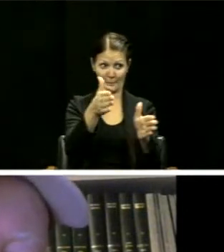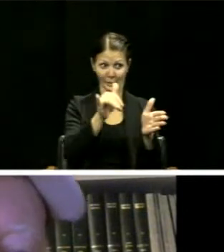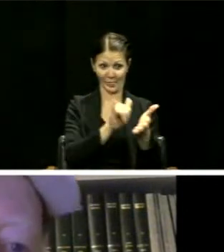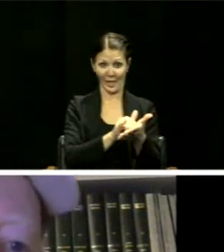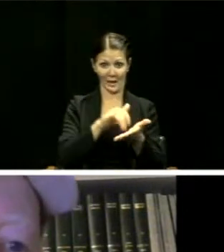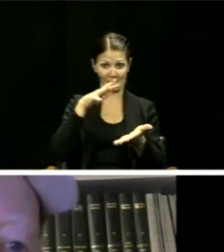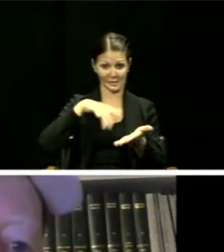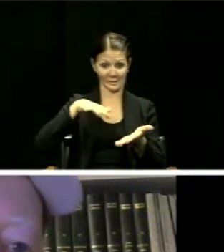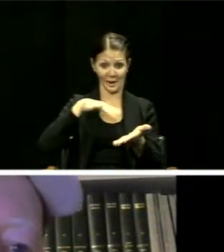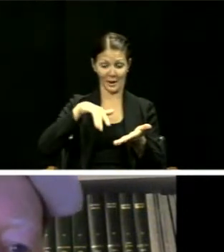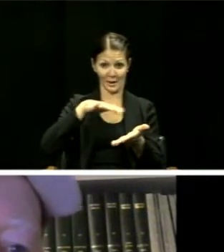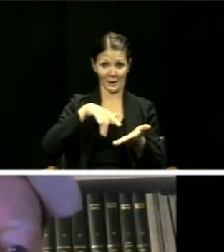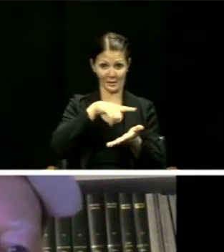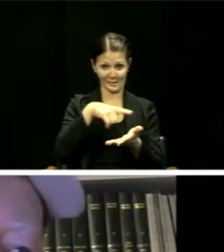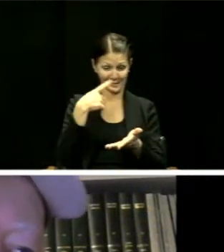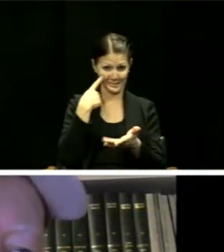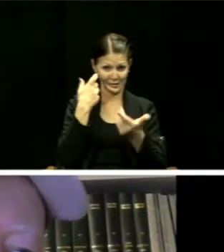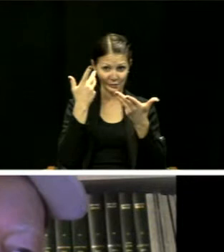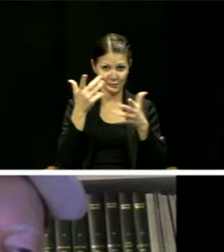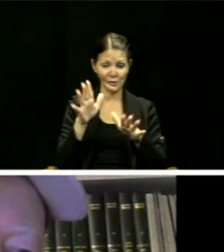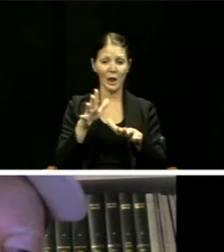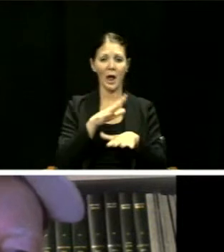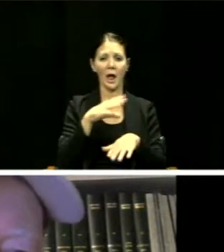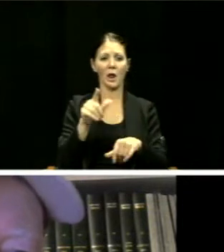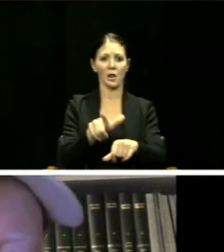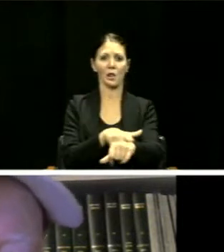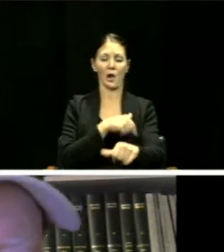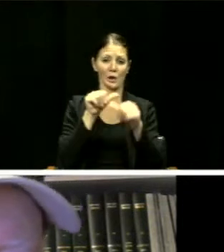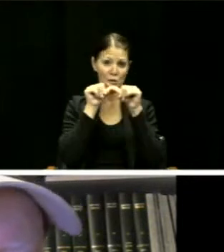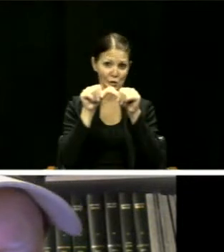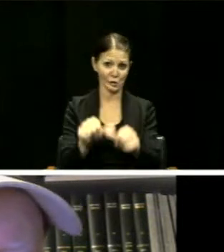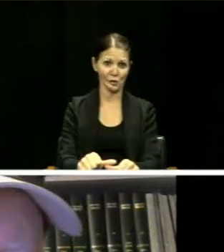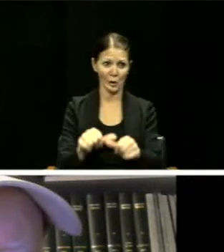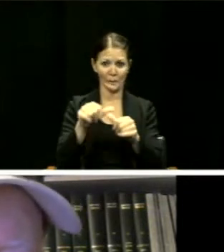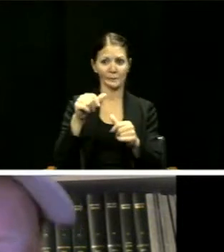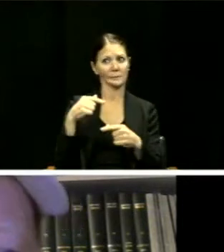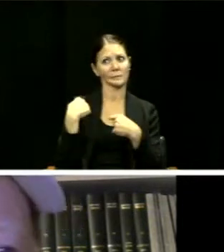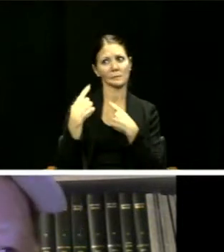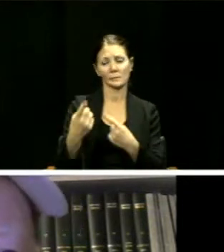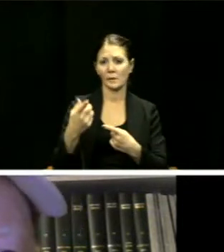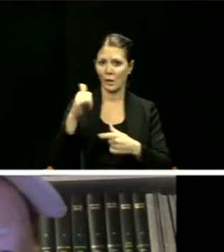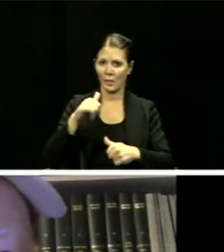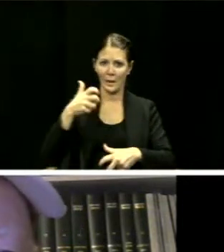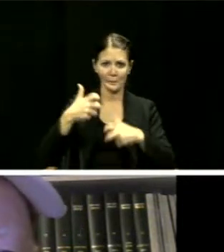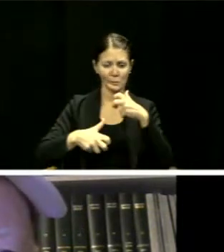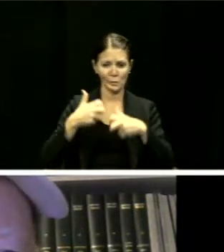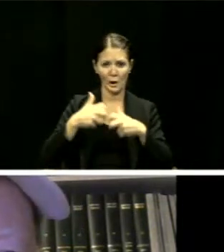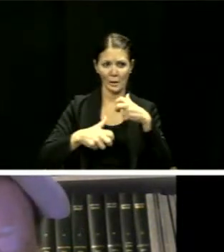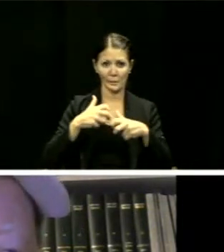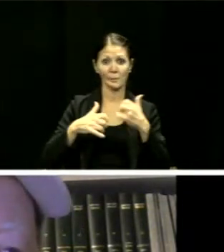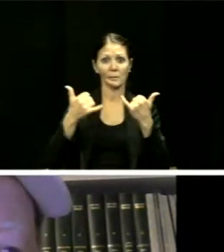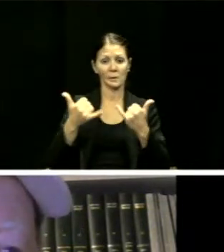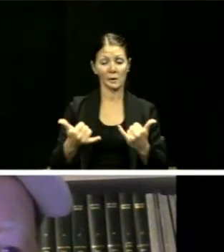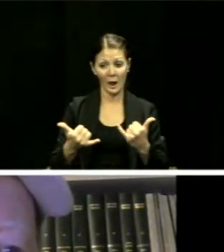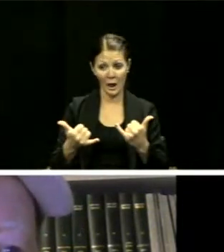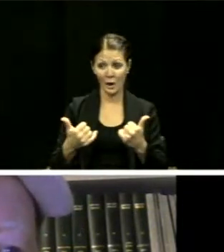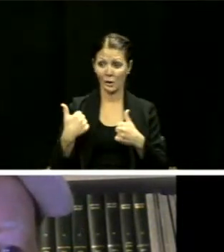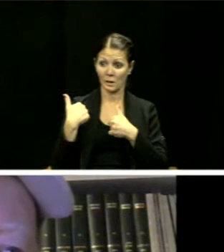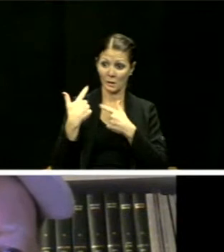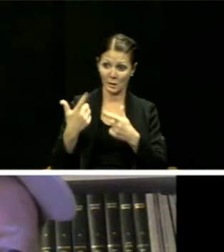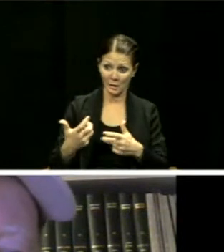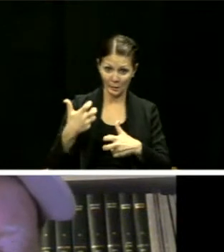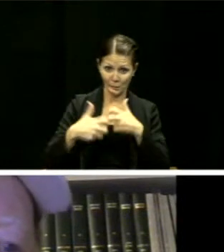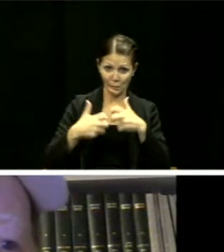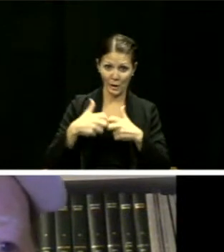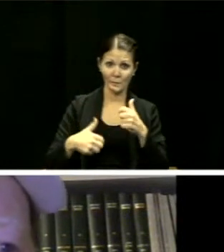study and the long-term nature of this problem, okay, compounded with